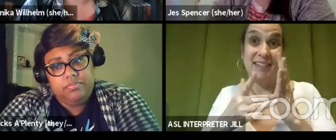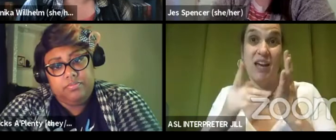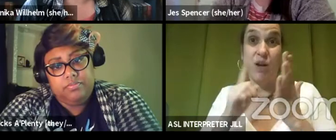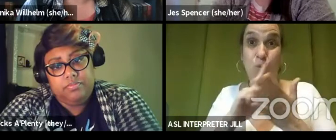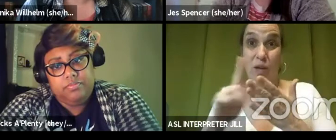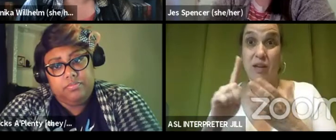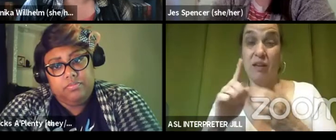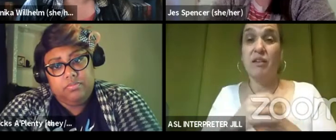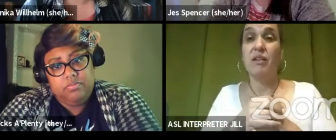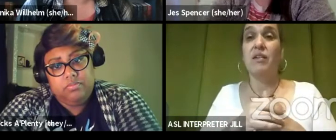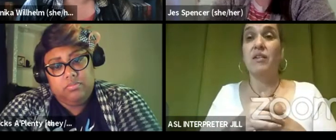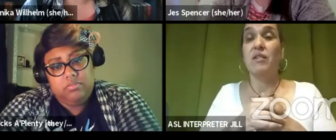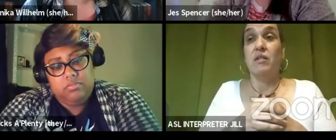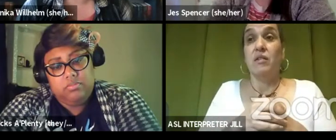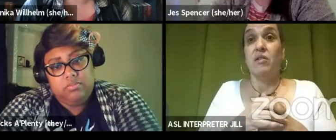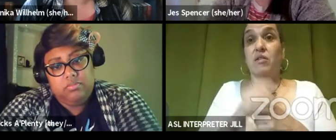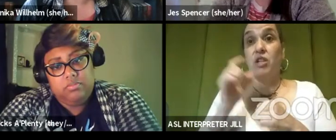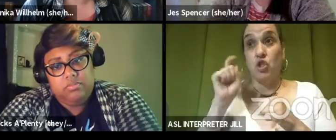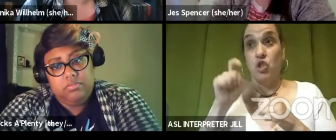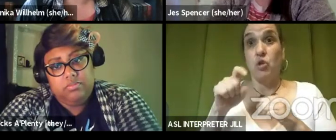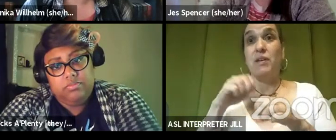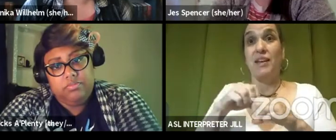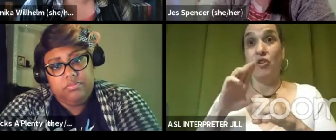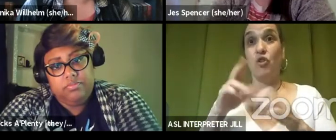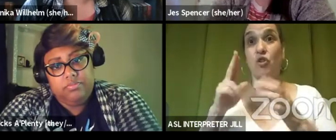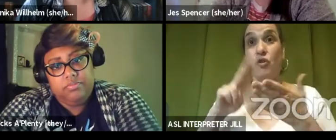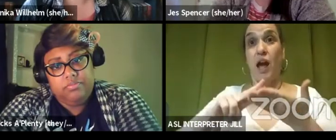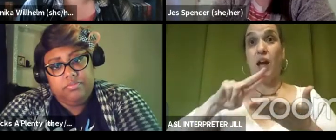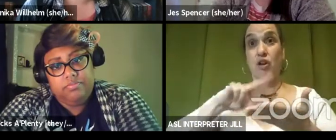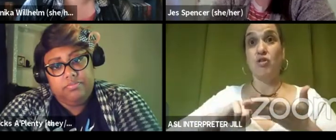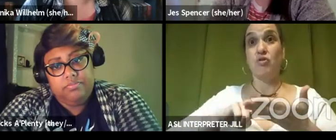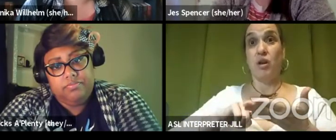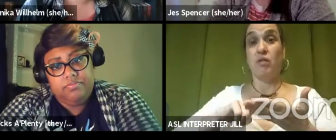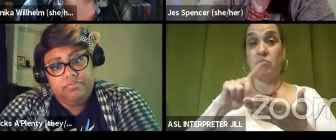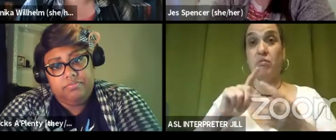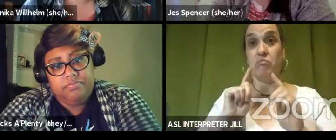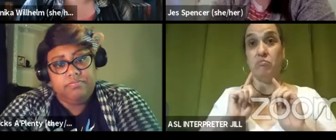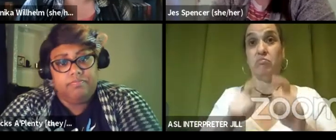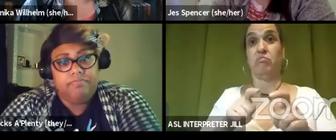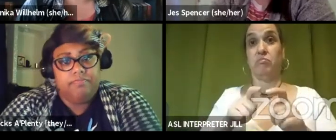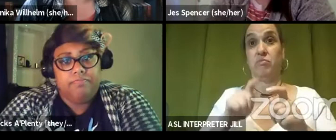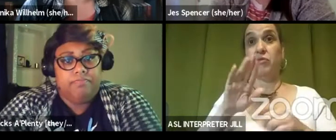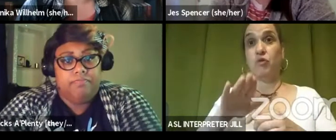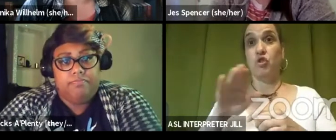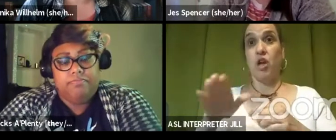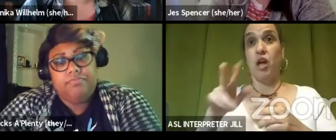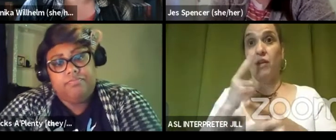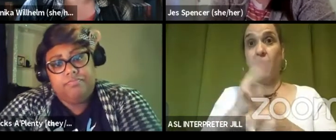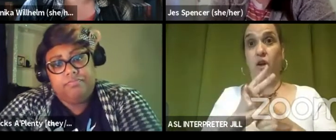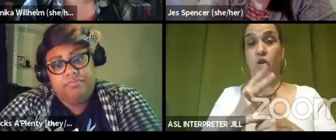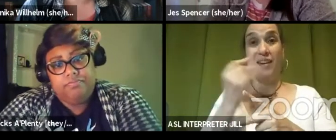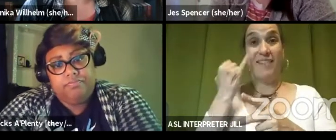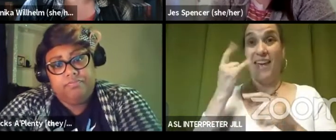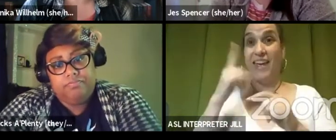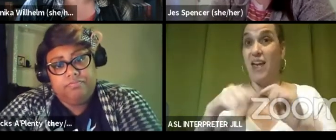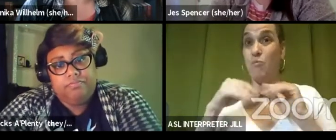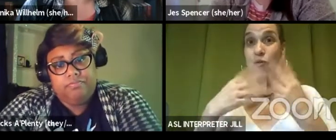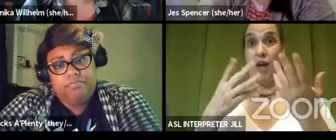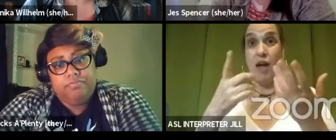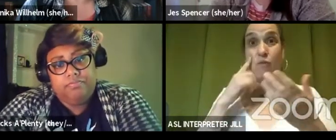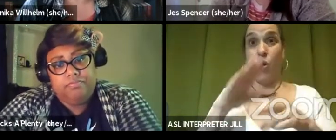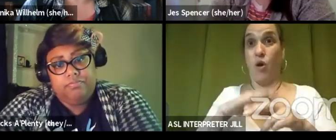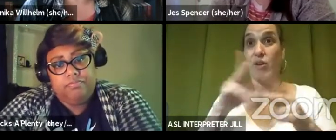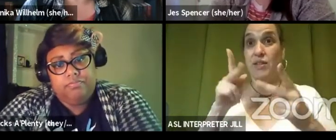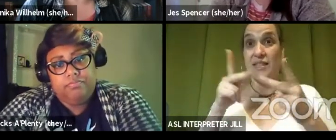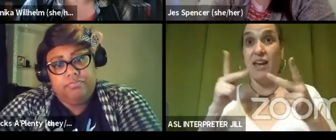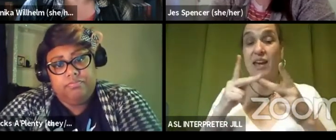already said that, it should be in your contract to have a stipend for childcare. If they can't provide it for you on site, then you should